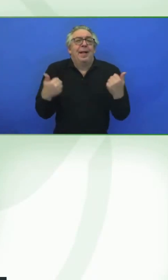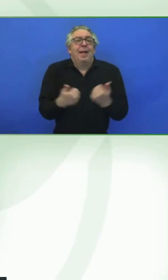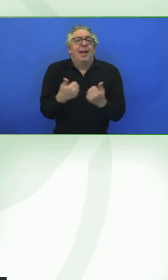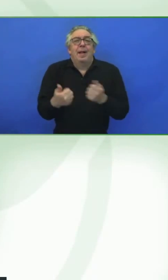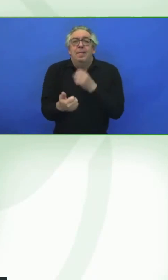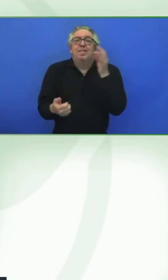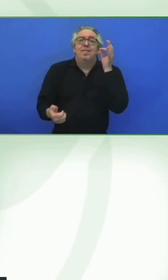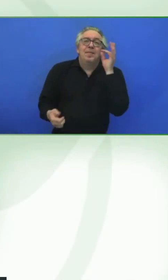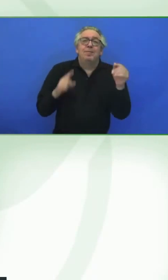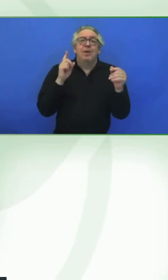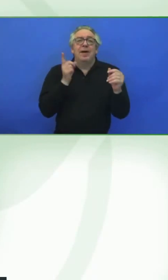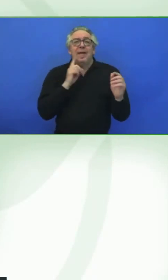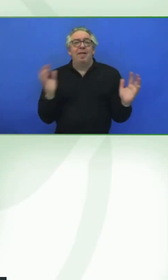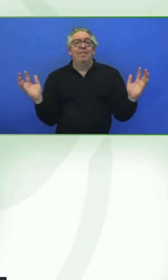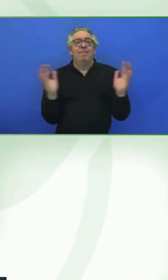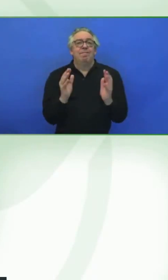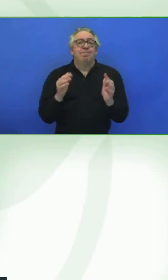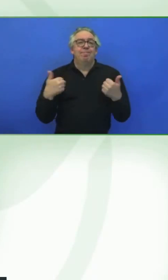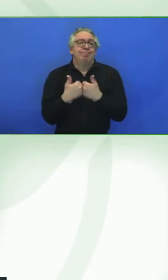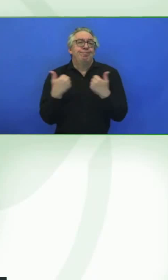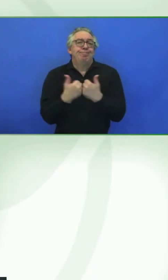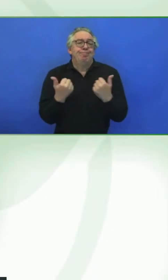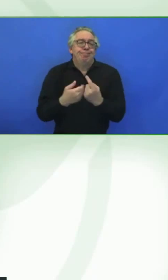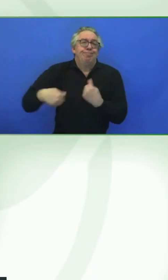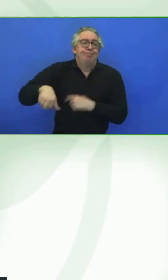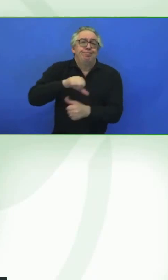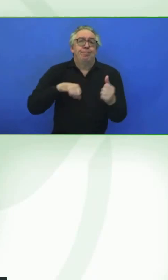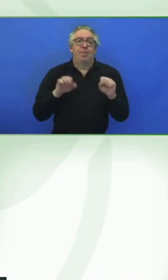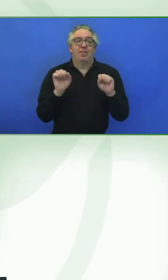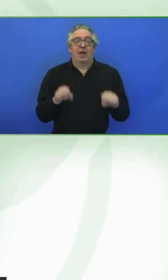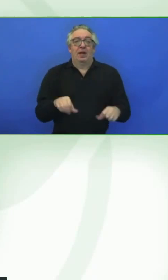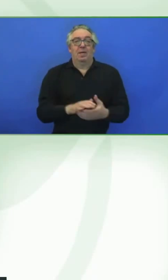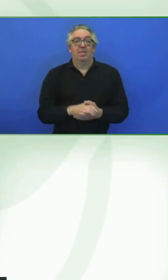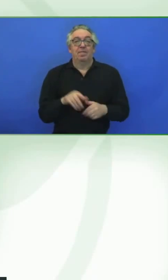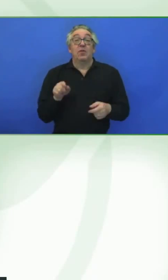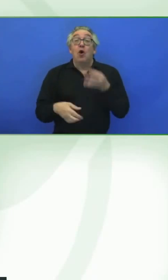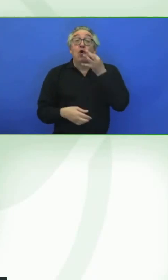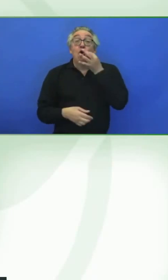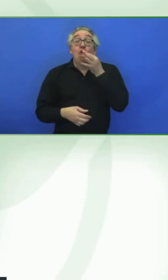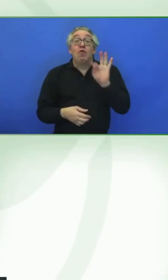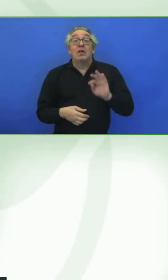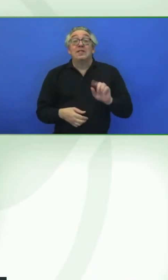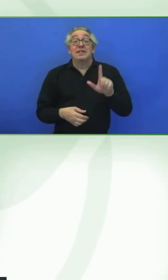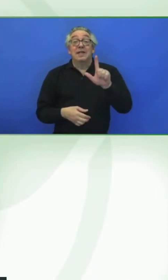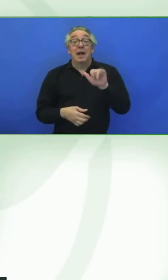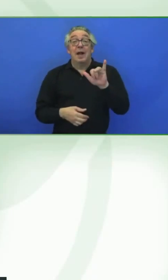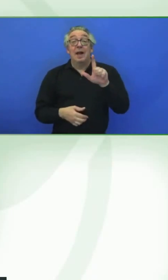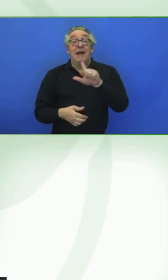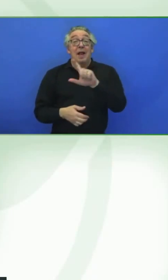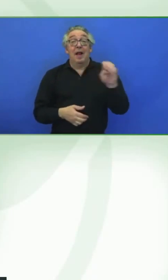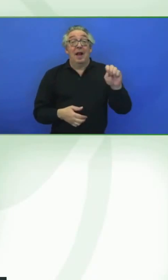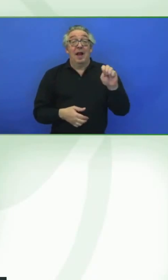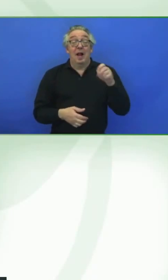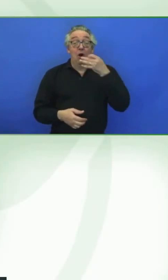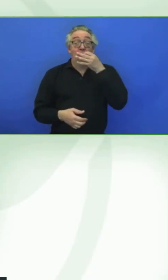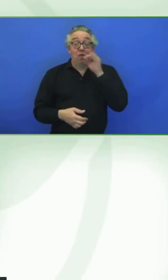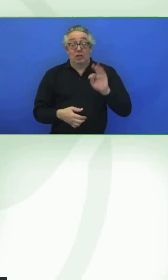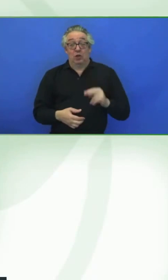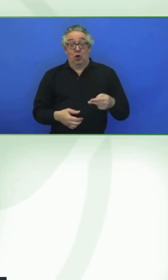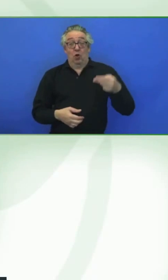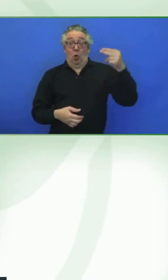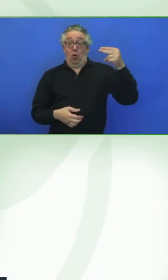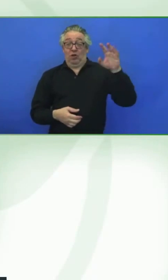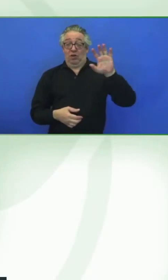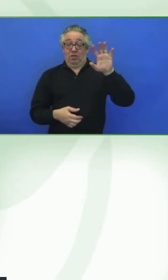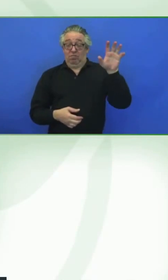and we organize in Lille, in the north of France, where we are. We organize nights